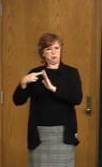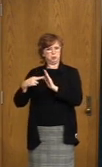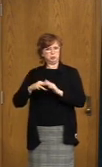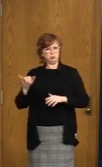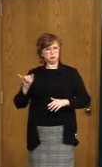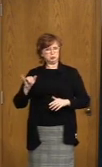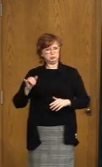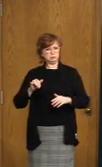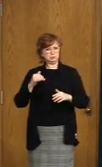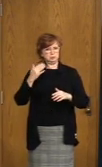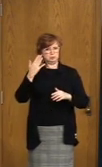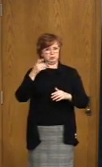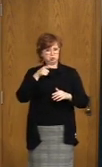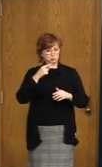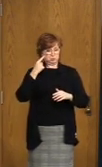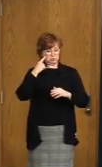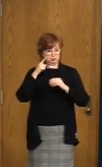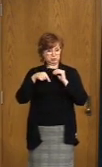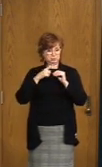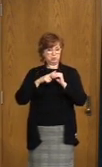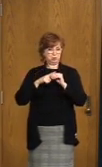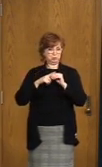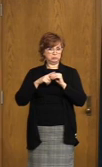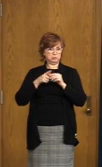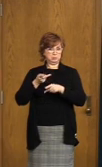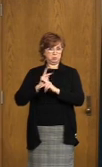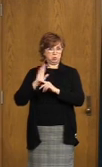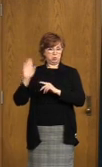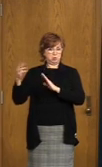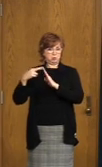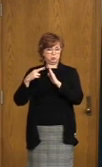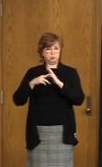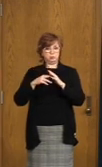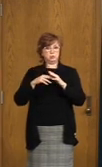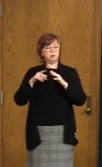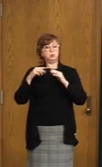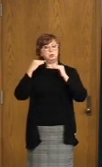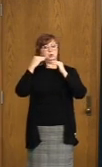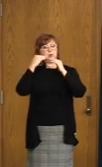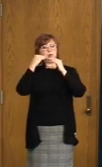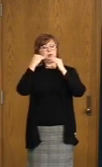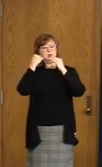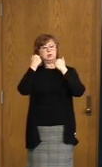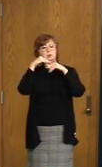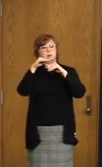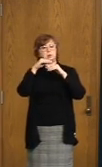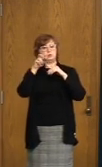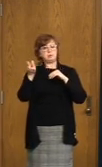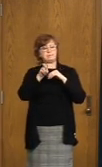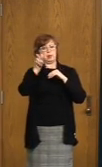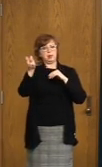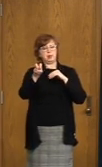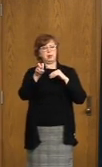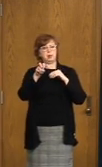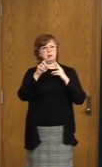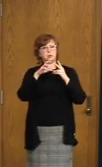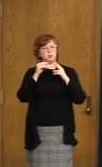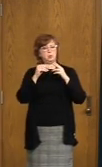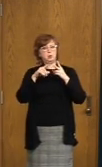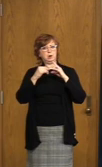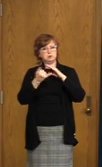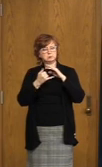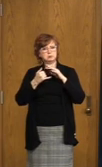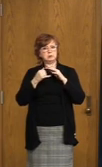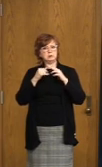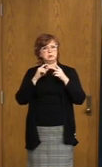this. Was there any thought considering to having similar travel bans there and similar quarantines ideas? And if